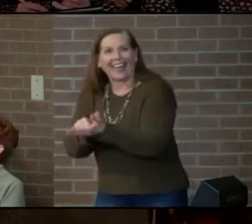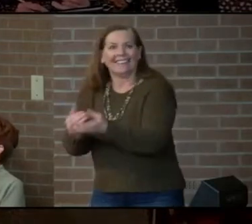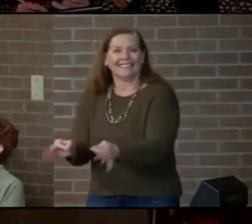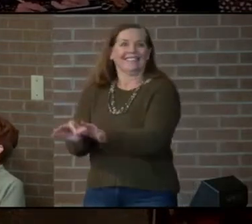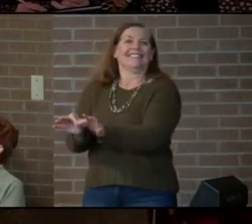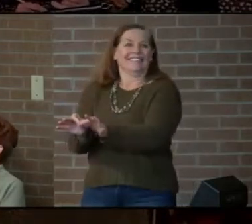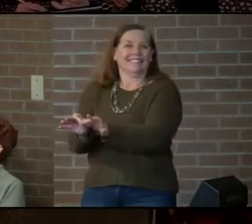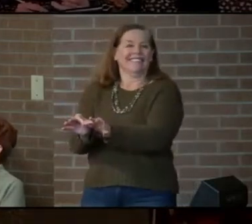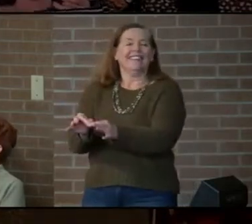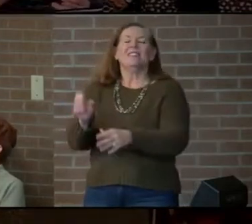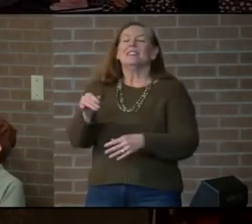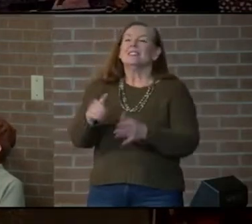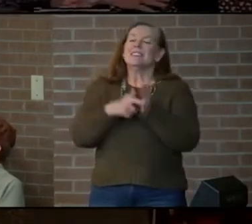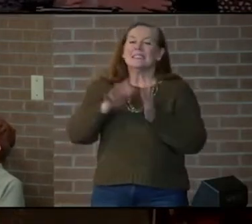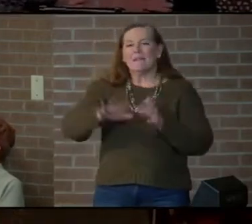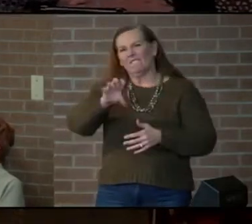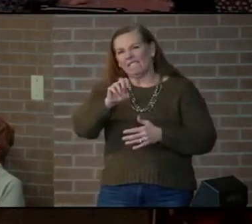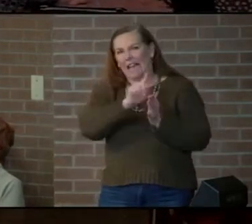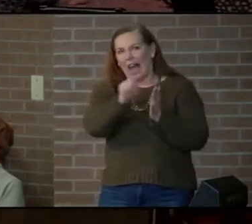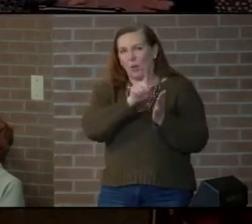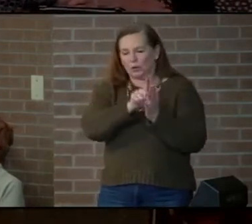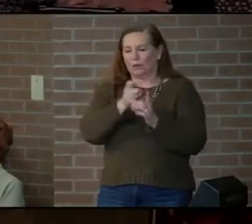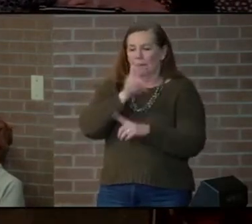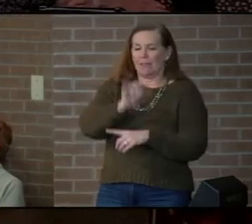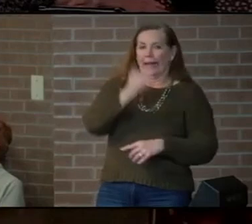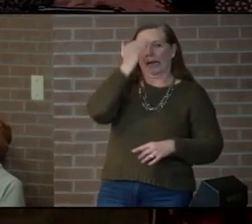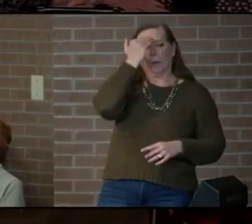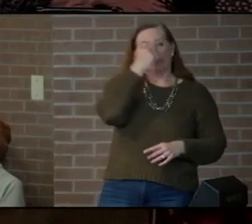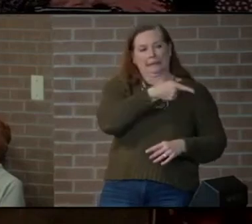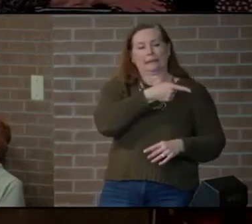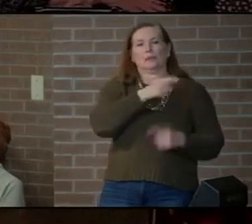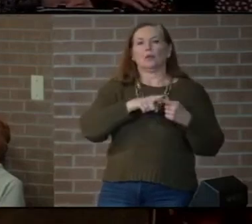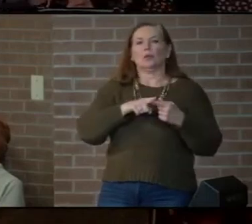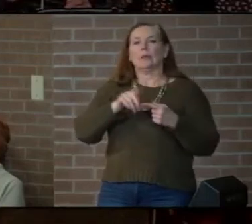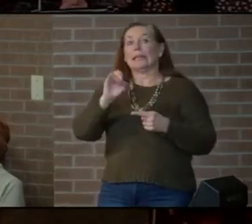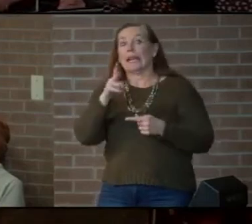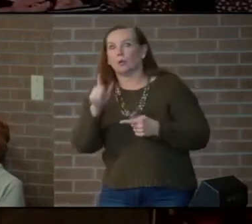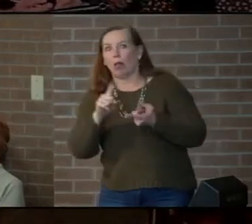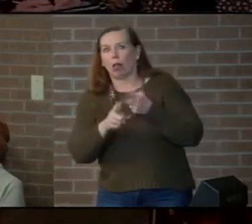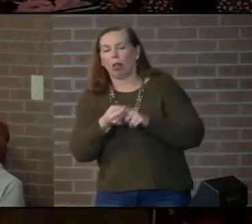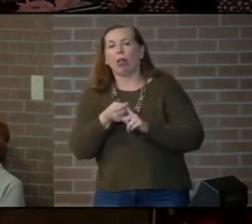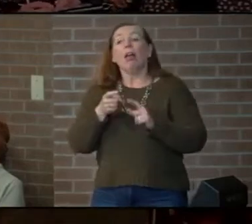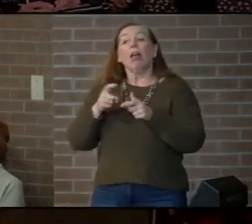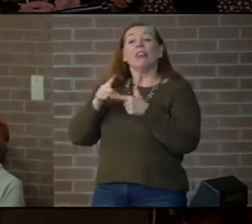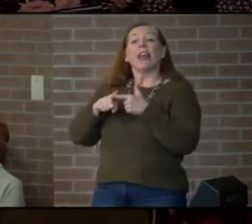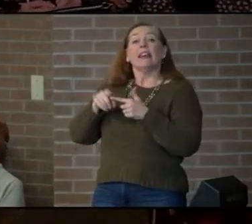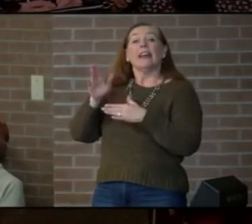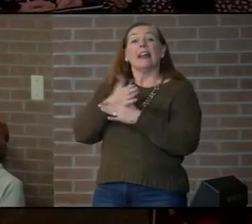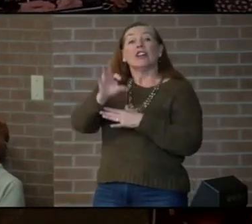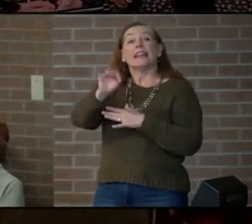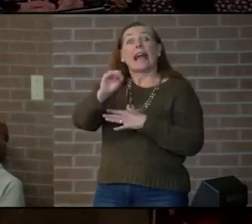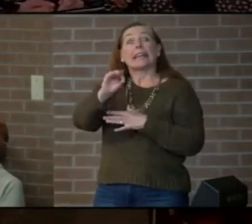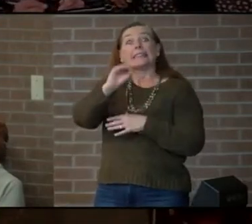takes about 50 hours to move from that acquaintance status to a casual friendship. And then it takes an average of 90 hours